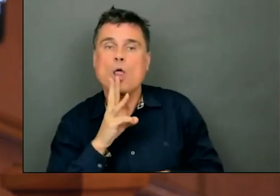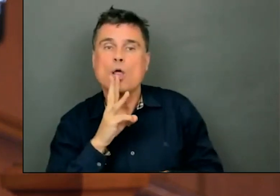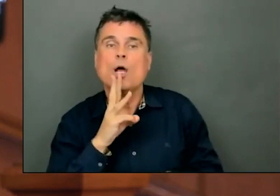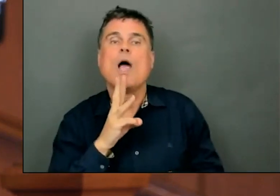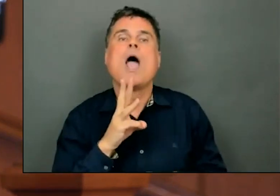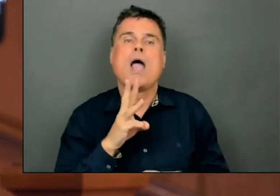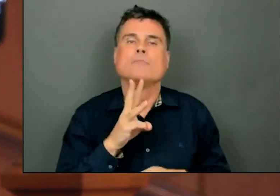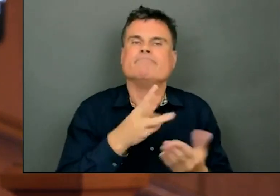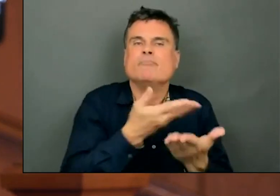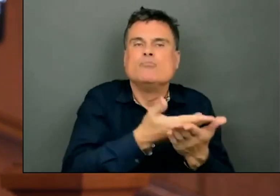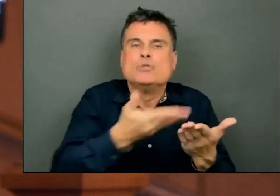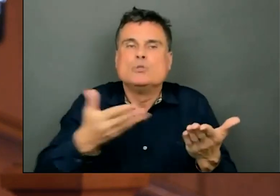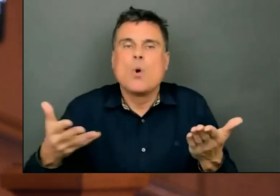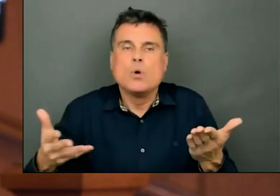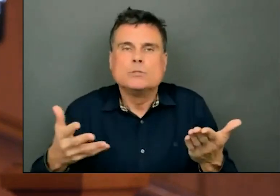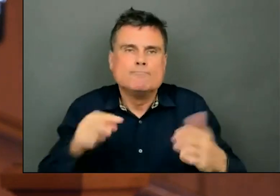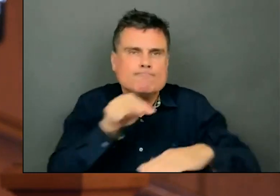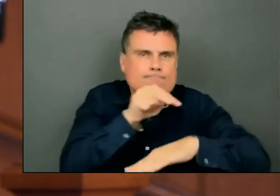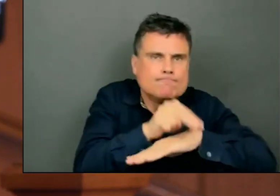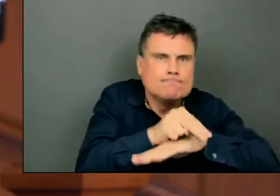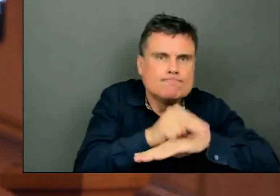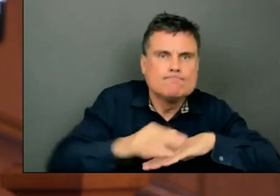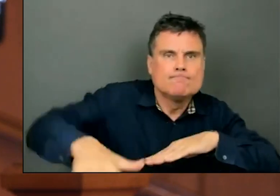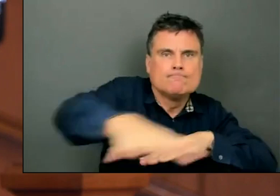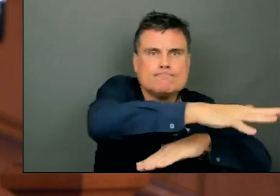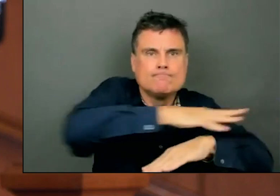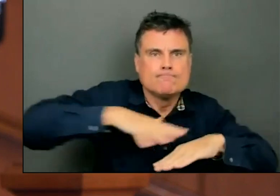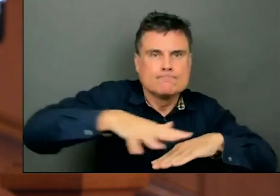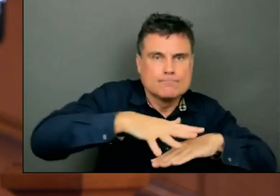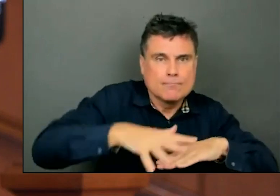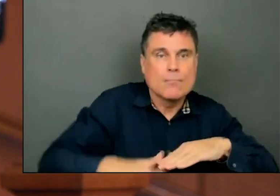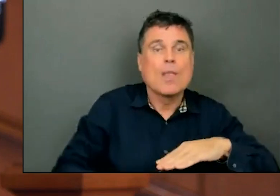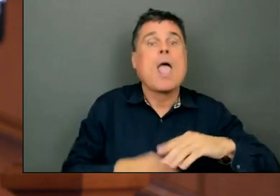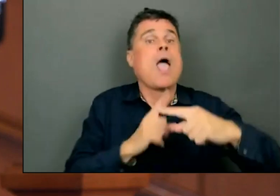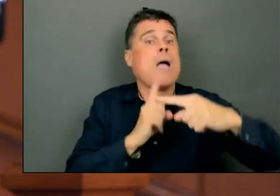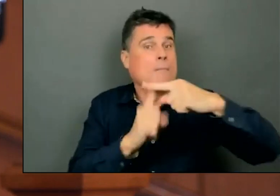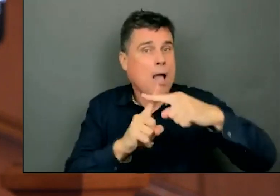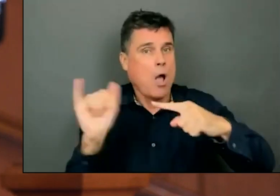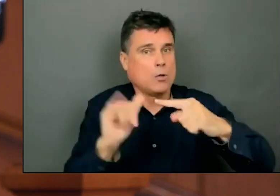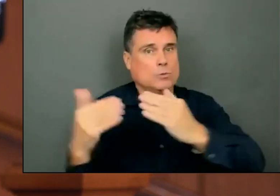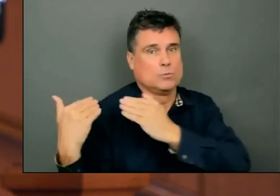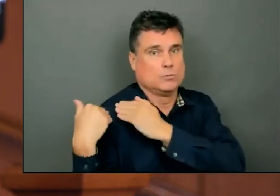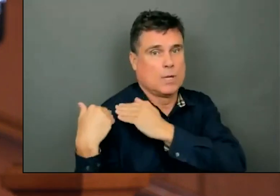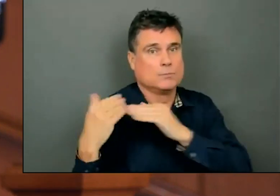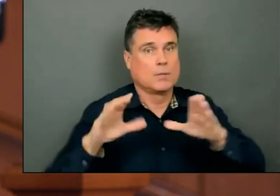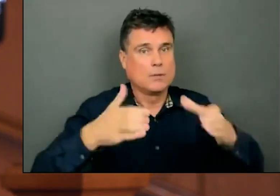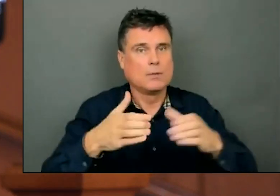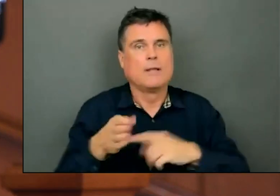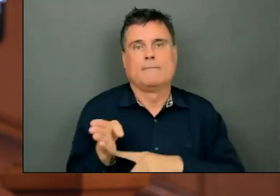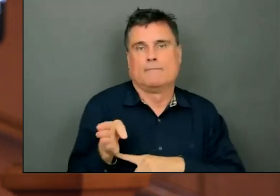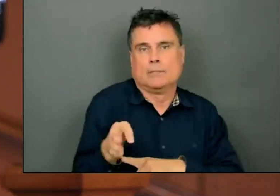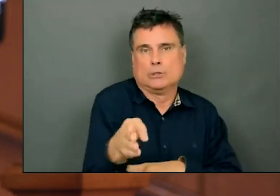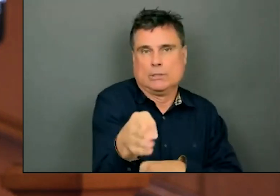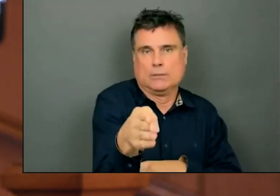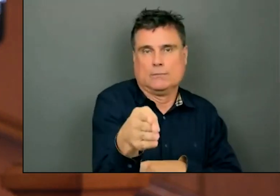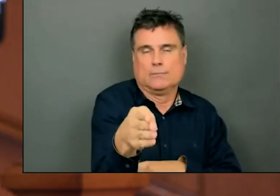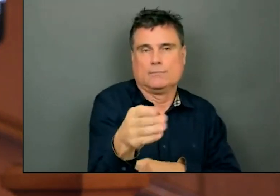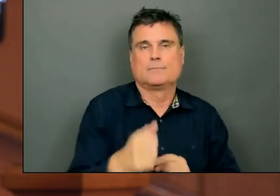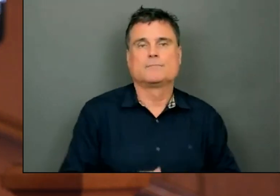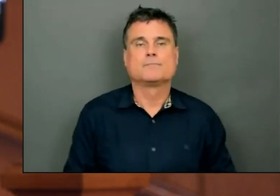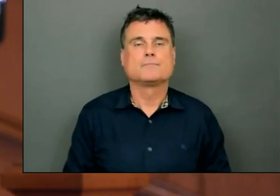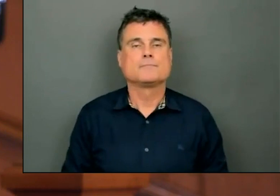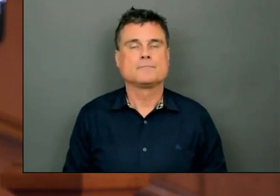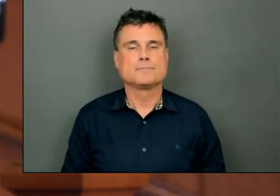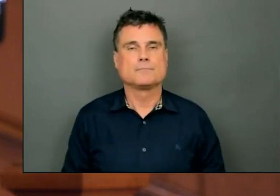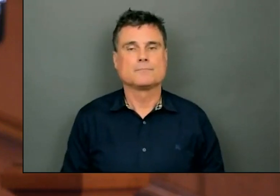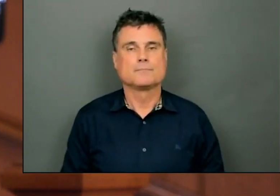Cabinet table, and her local government experience, combined with her professional life as a biologist and a master's degree in natural resource management,